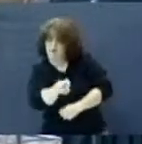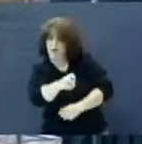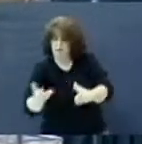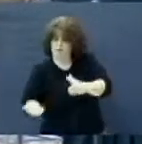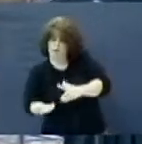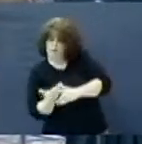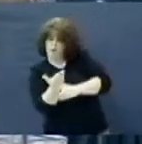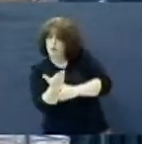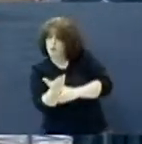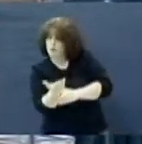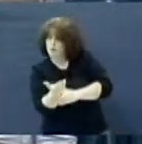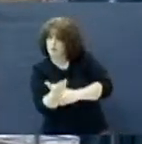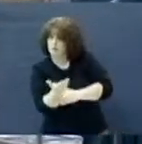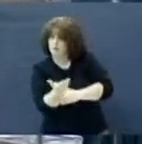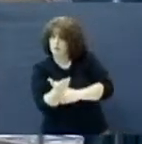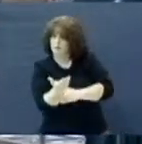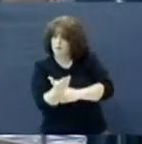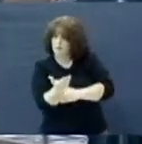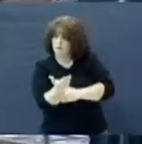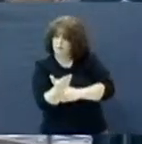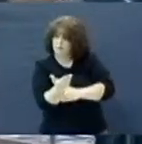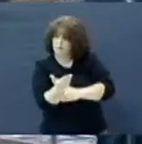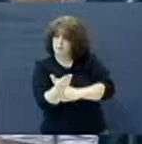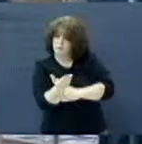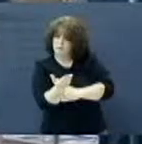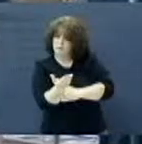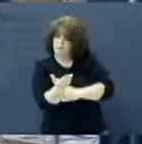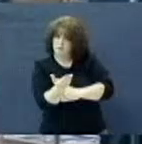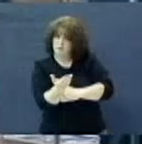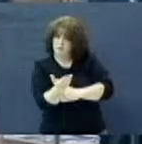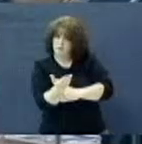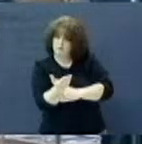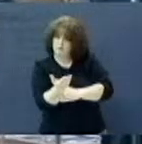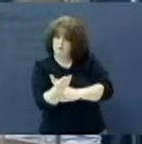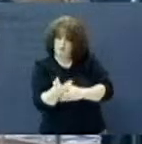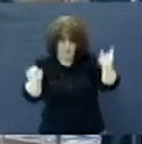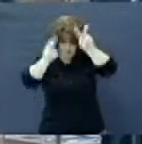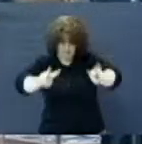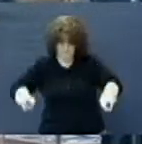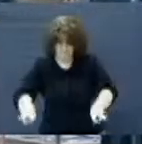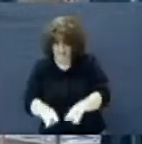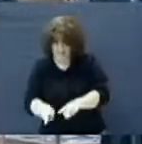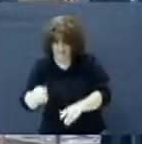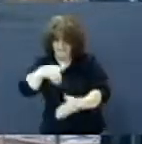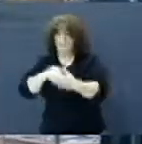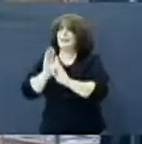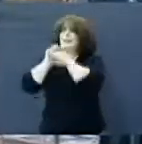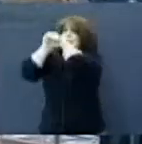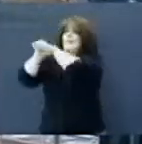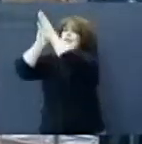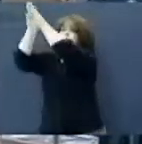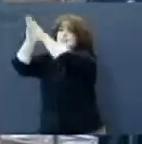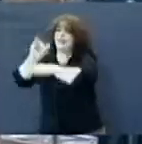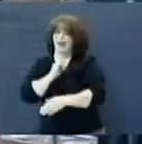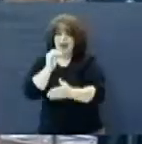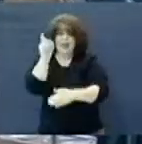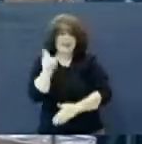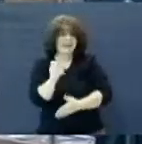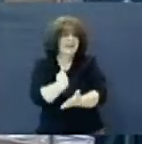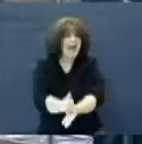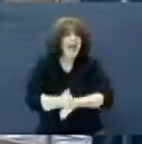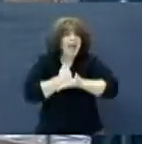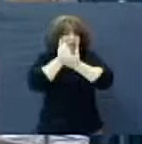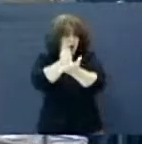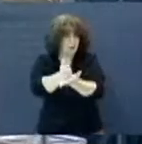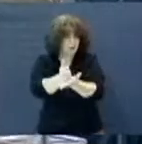through those deep places in the hills, and I need some help.